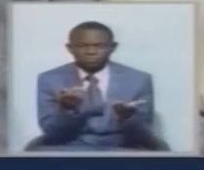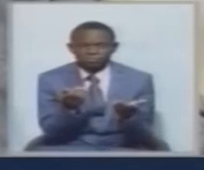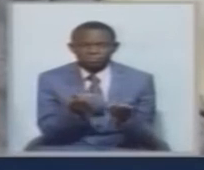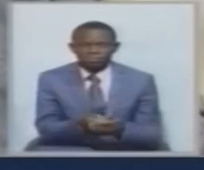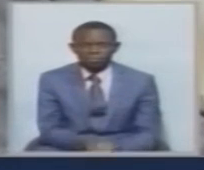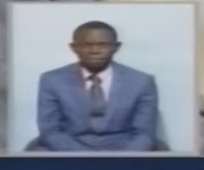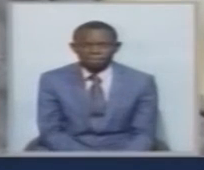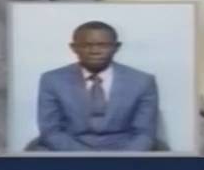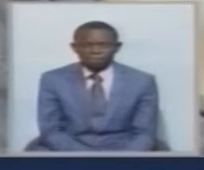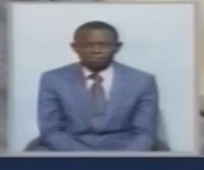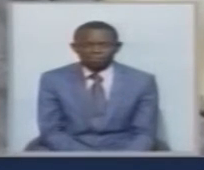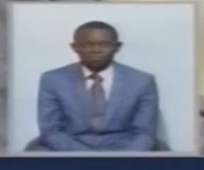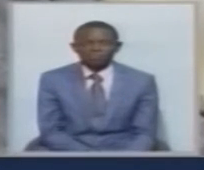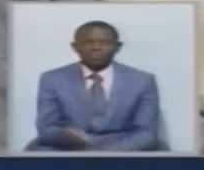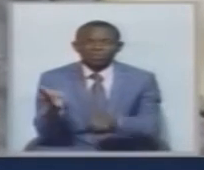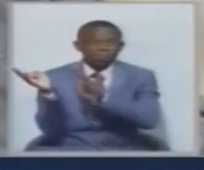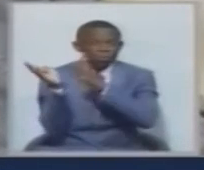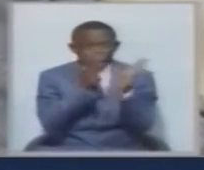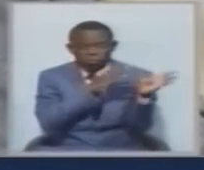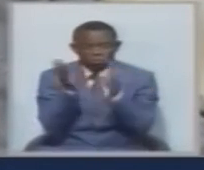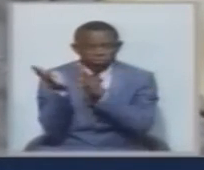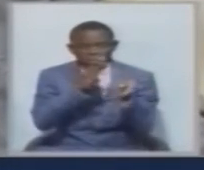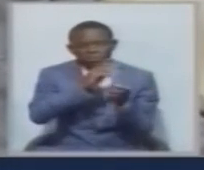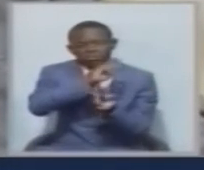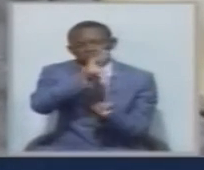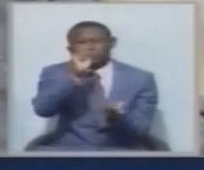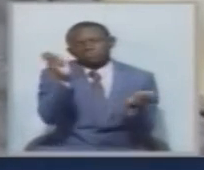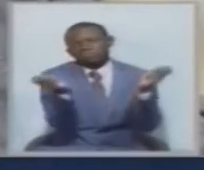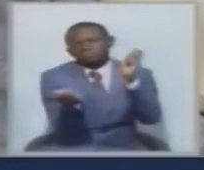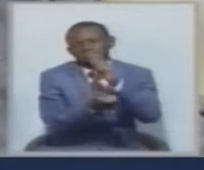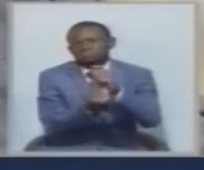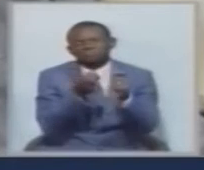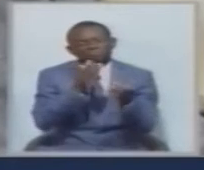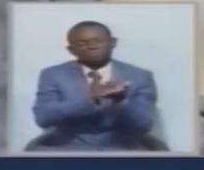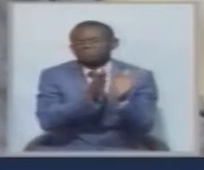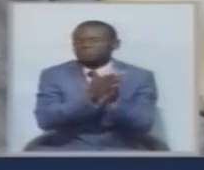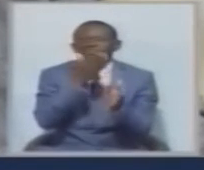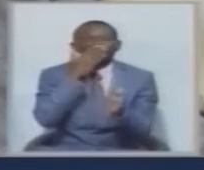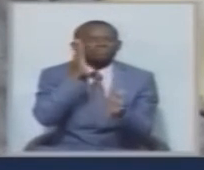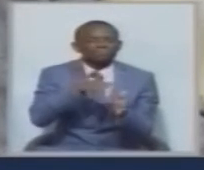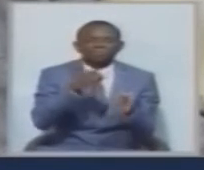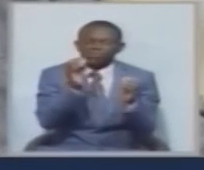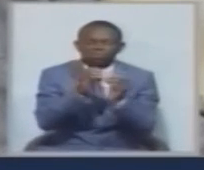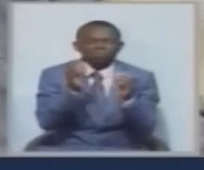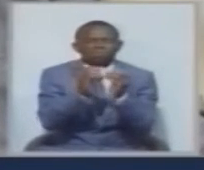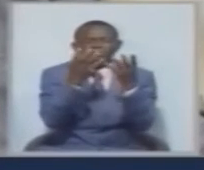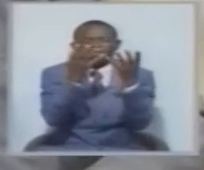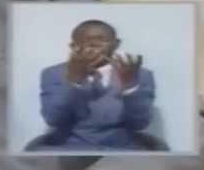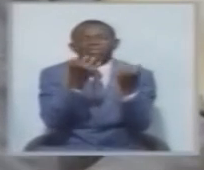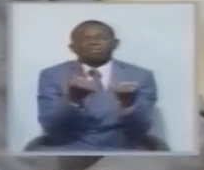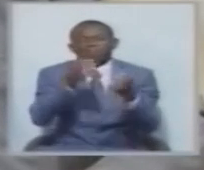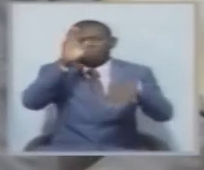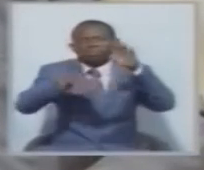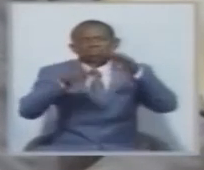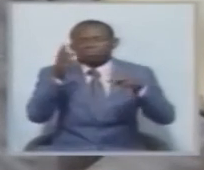weather patterns were going to change. This region was going to become more drier. So when we